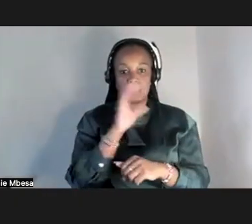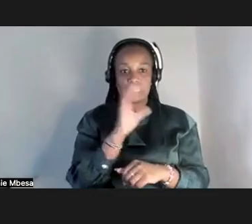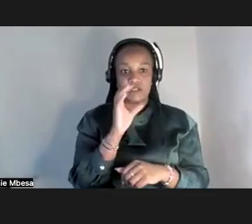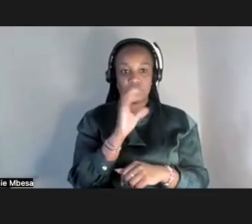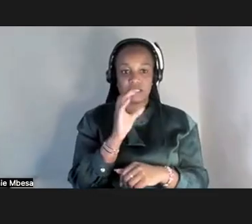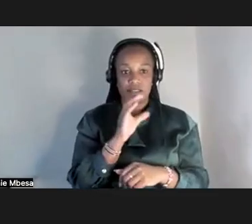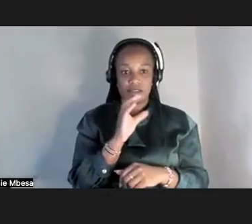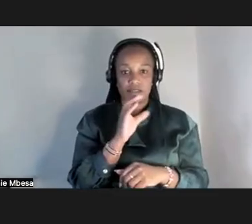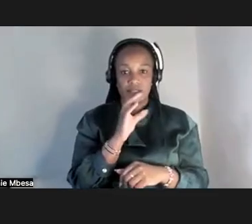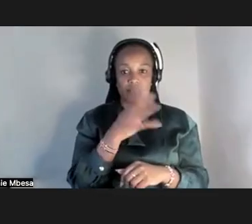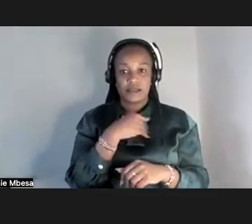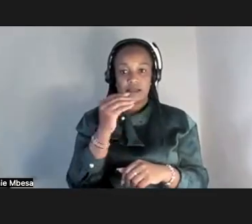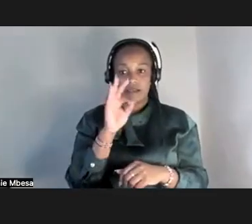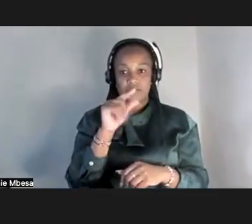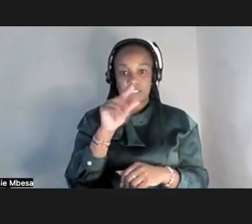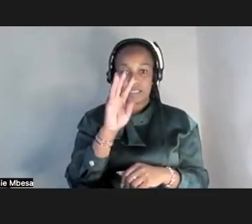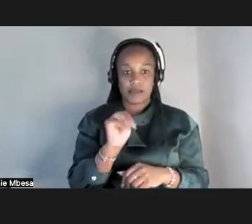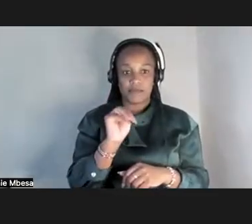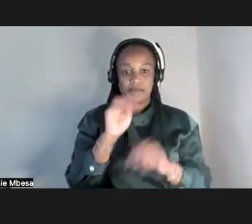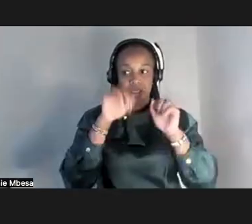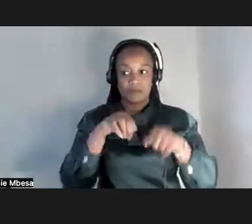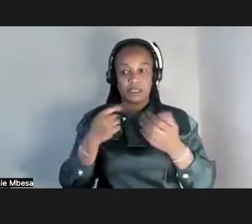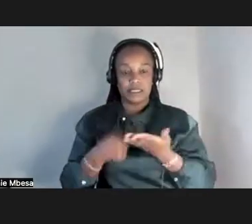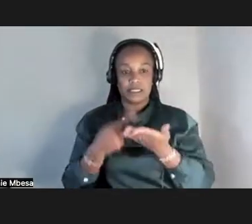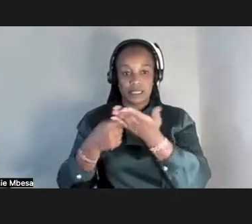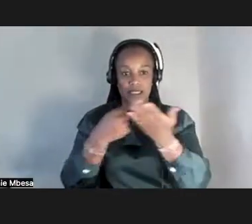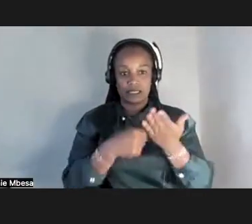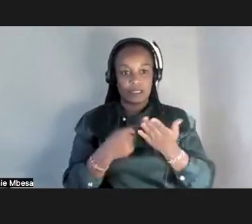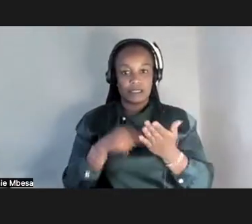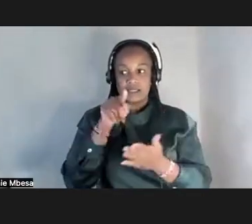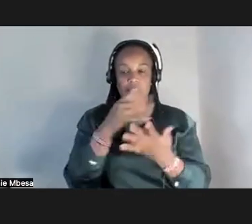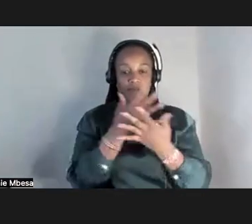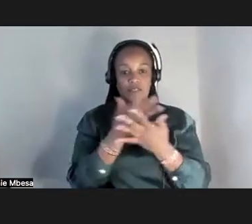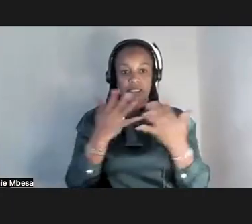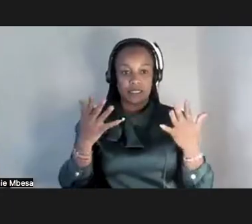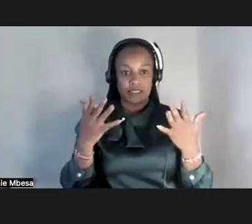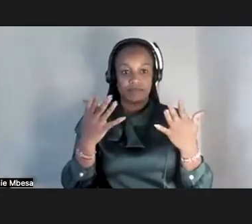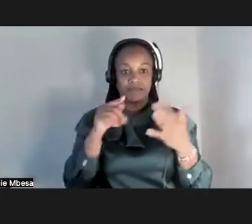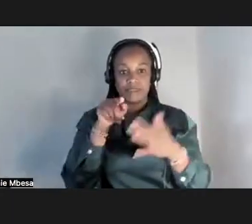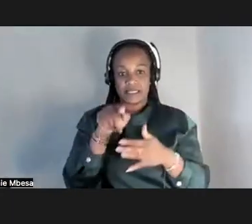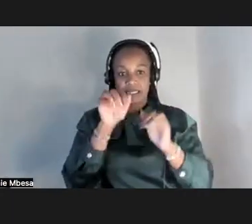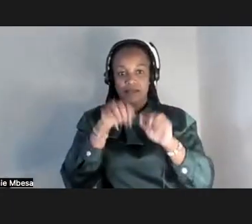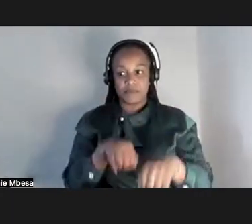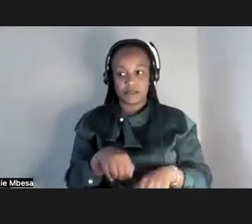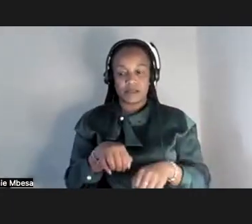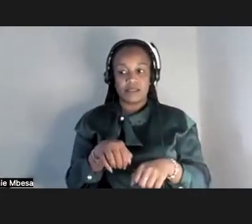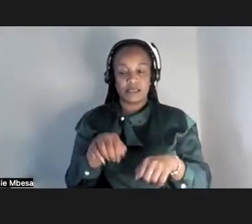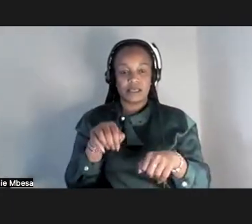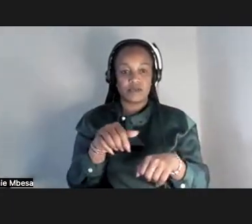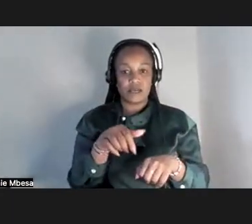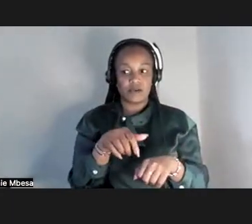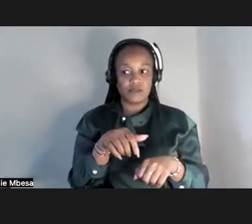FGM can be discussed in this facility. So that's really enabled the environment to be very simple and easy to talk